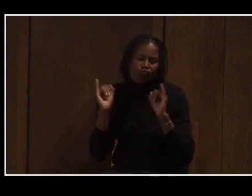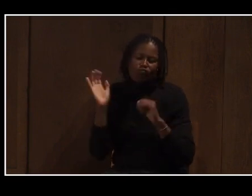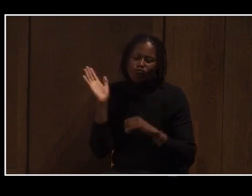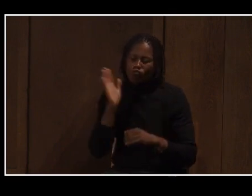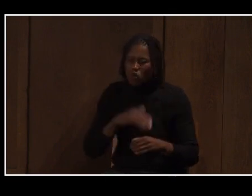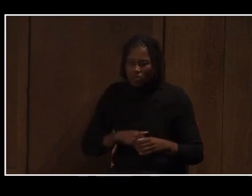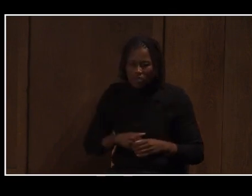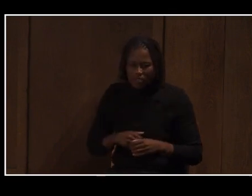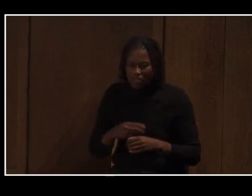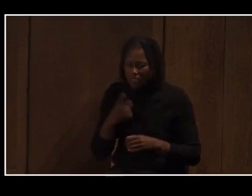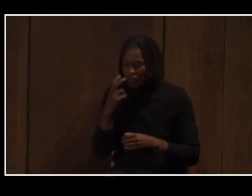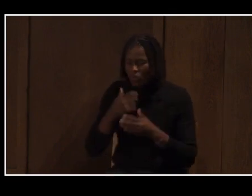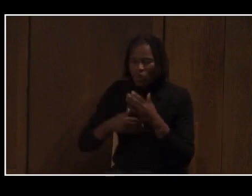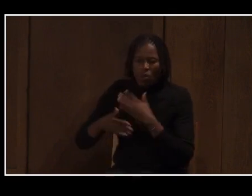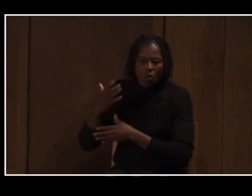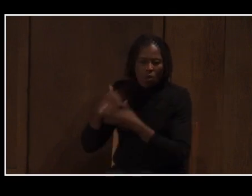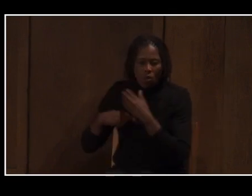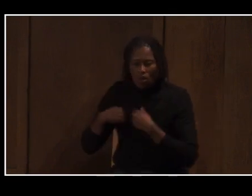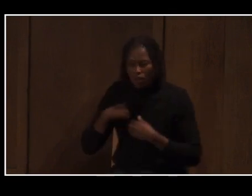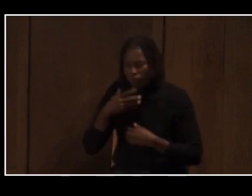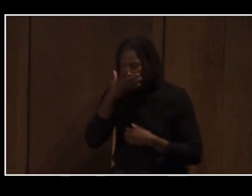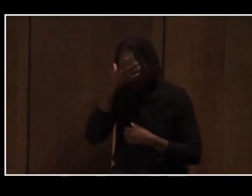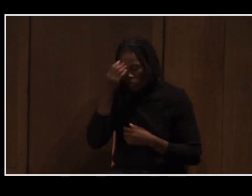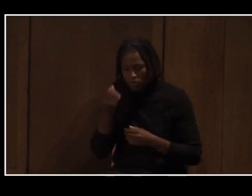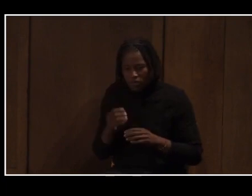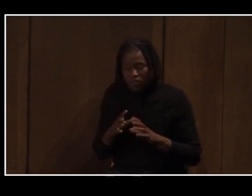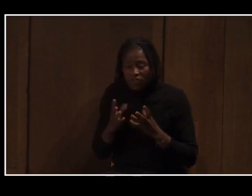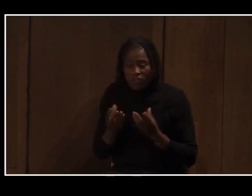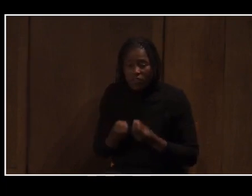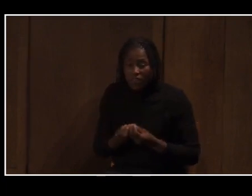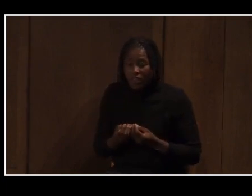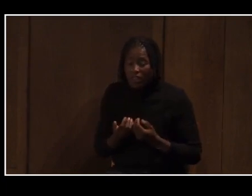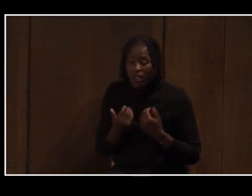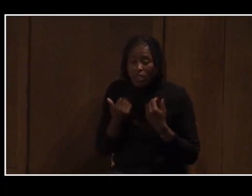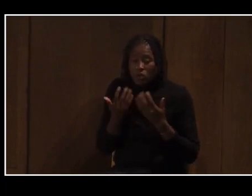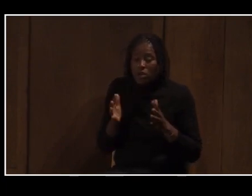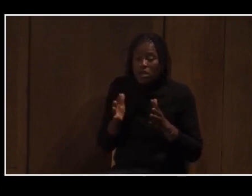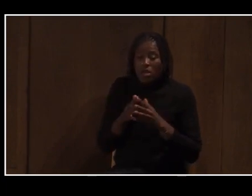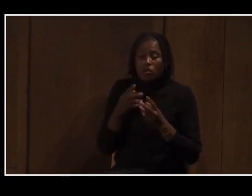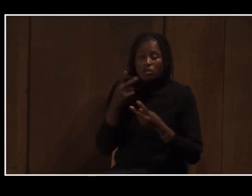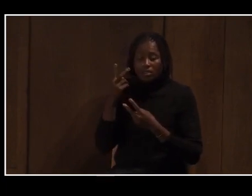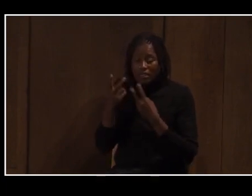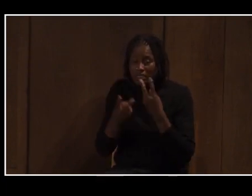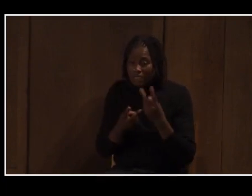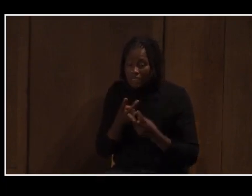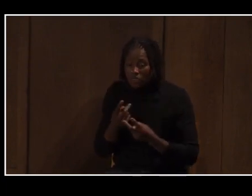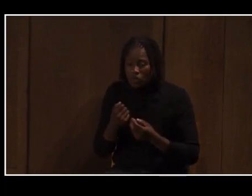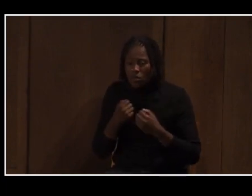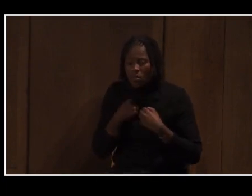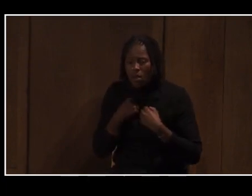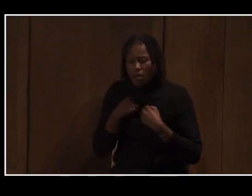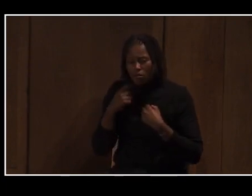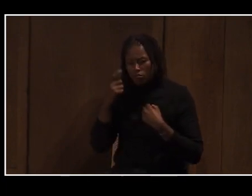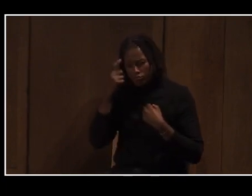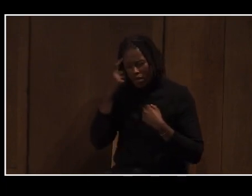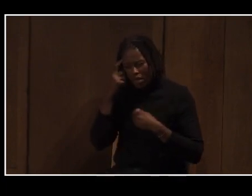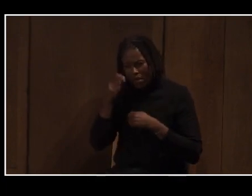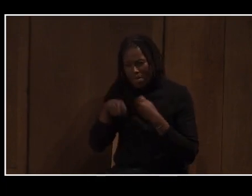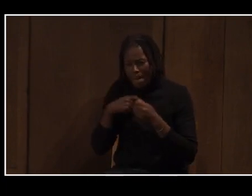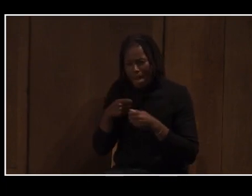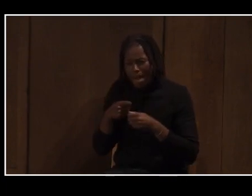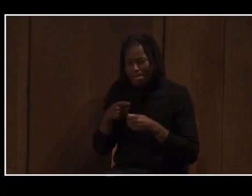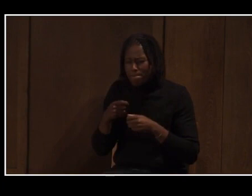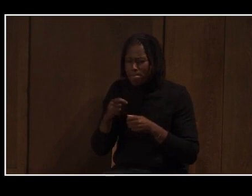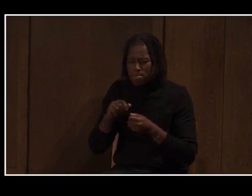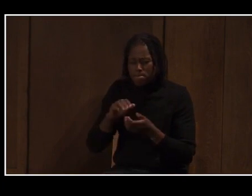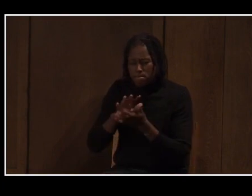It's old. I've forgotten everything. I no longer know how to sing, so I wrap my brain in a sling, awaiting a